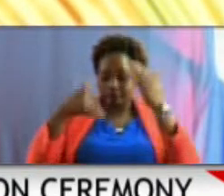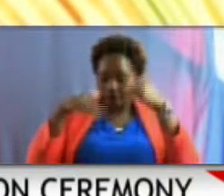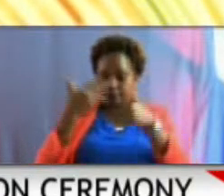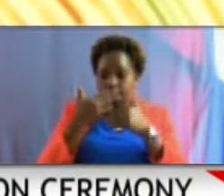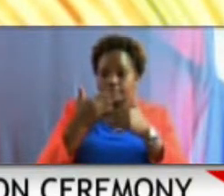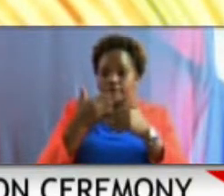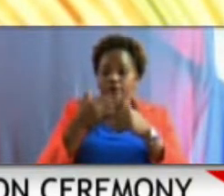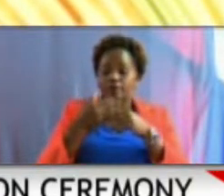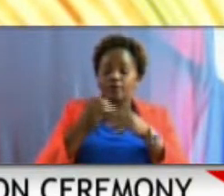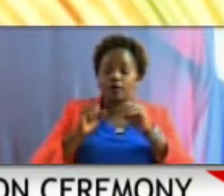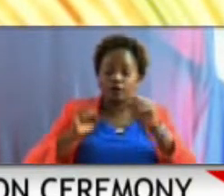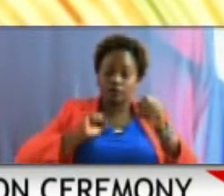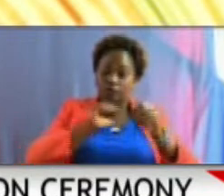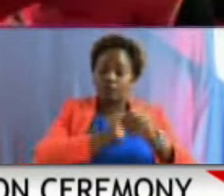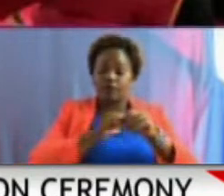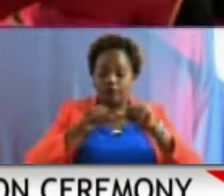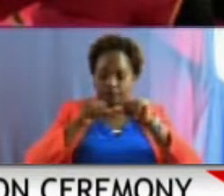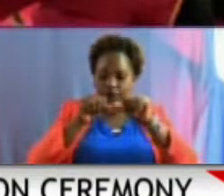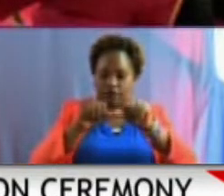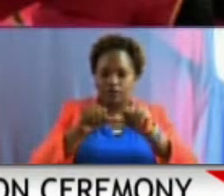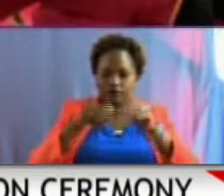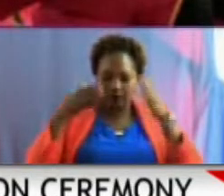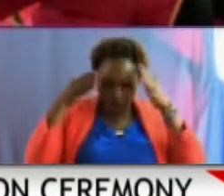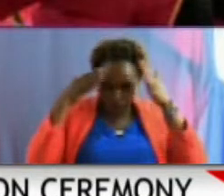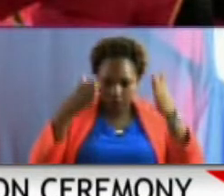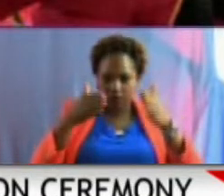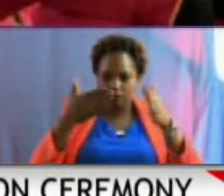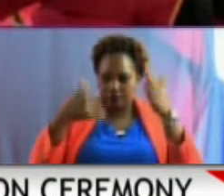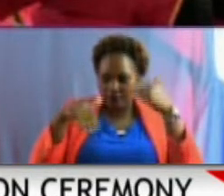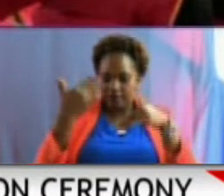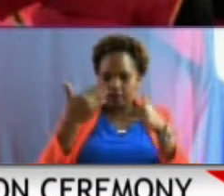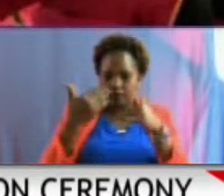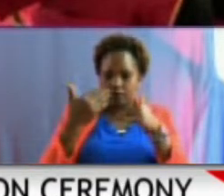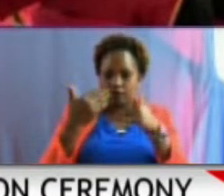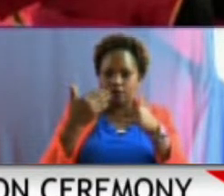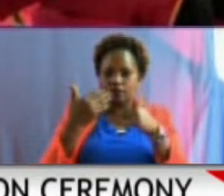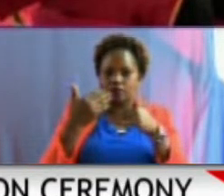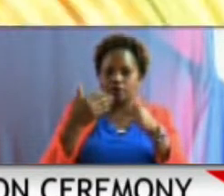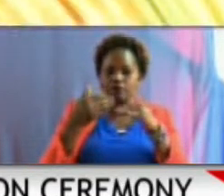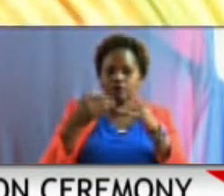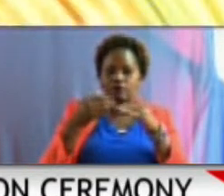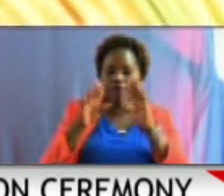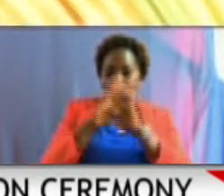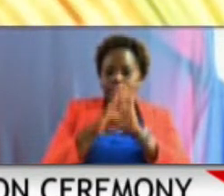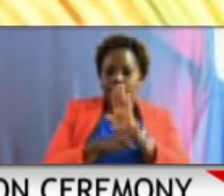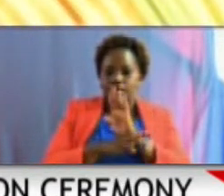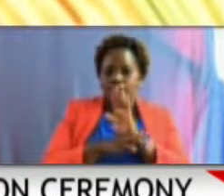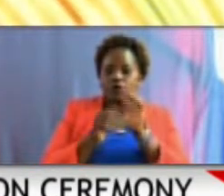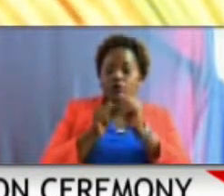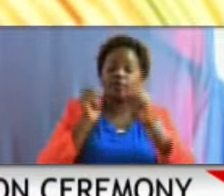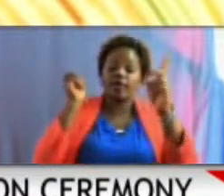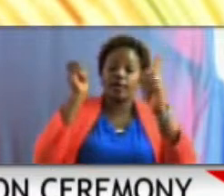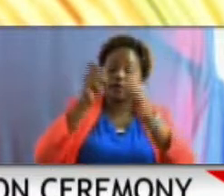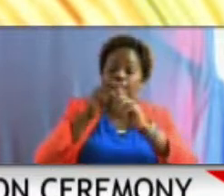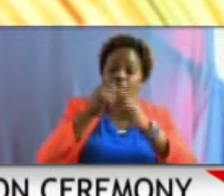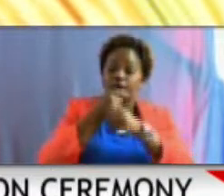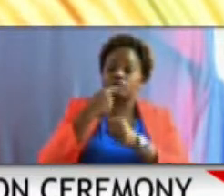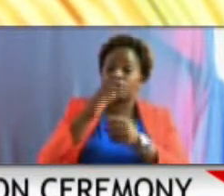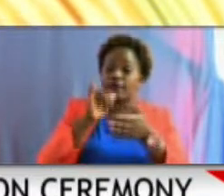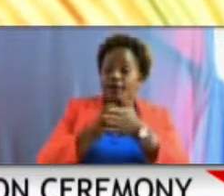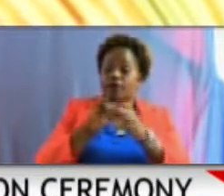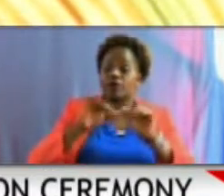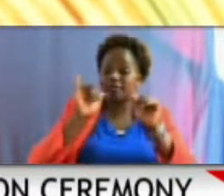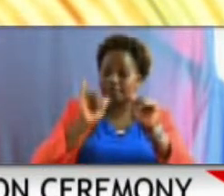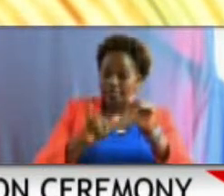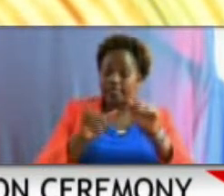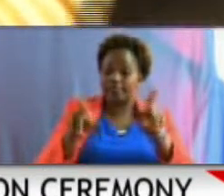Senate continues to focus on market and community-sensitive academic programs with the aim of ensuring that we